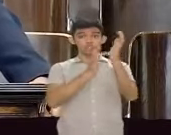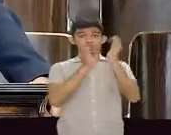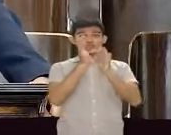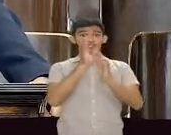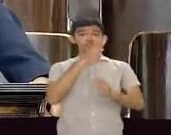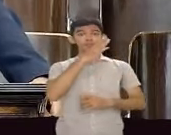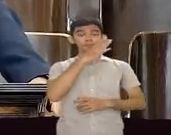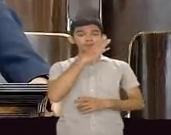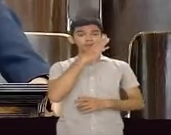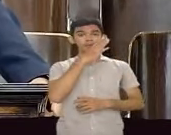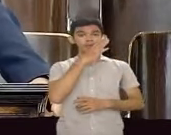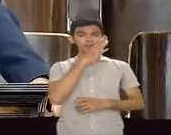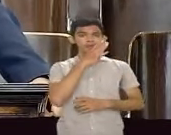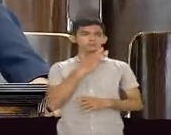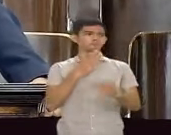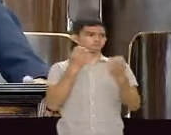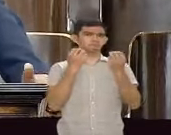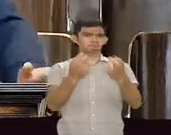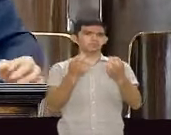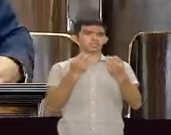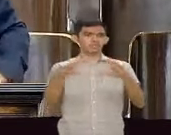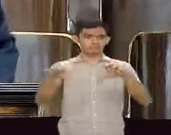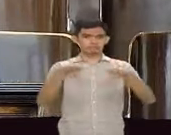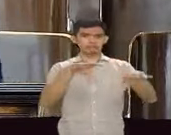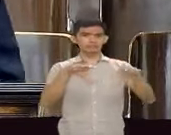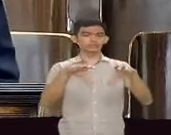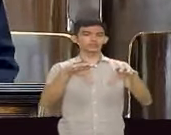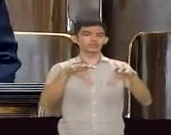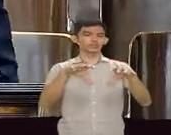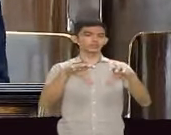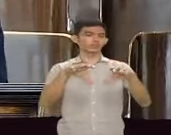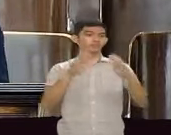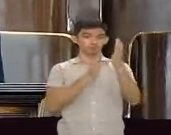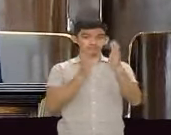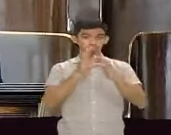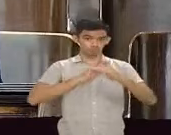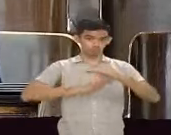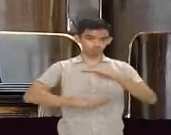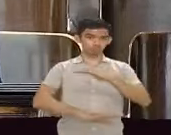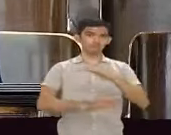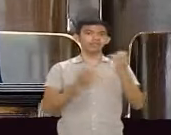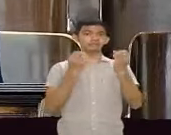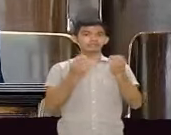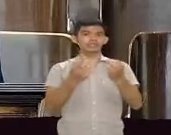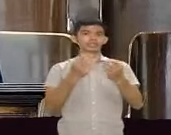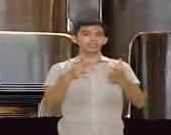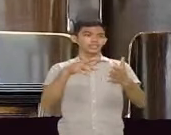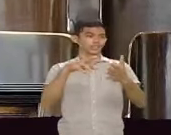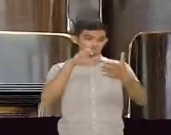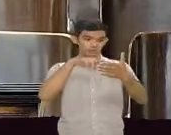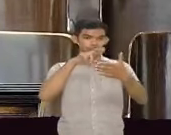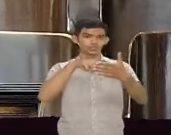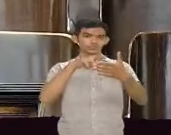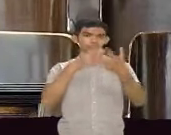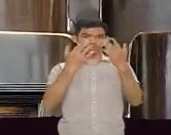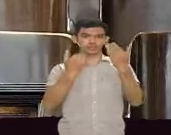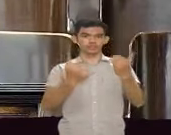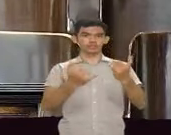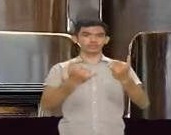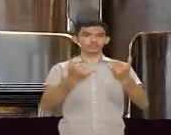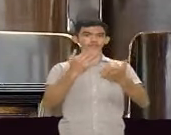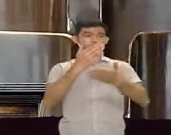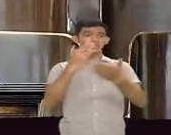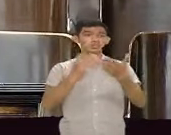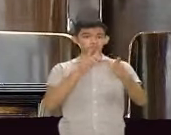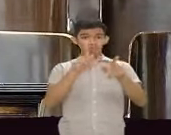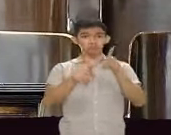important role in his birth, I want us to consider the question that we read tonight. And probably some of you were